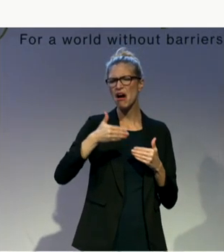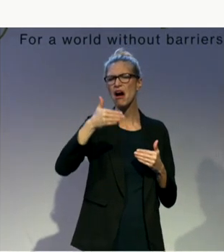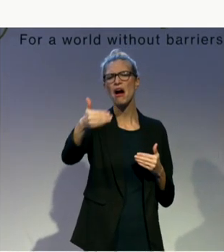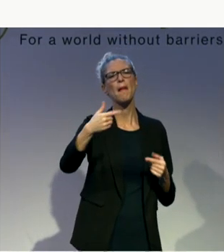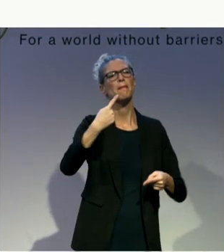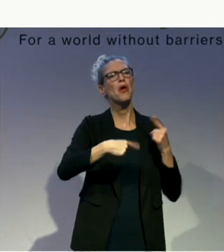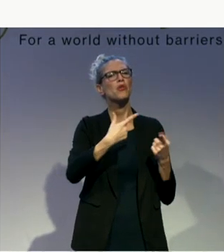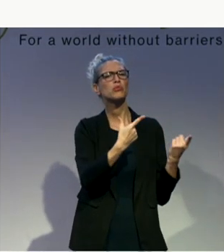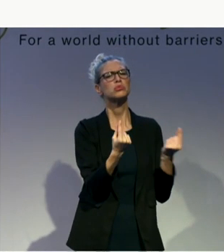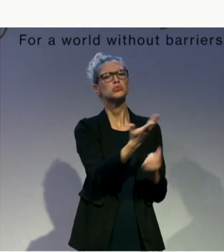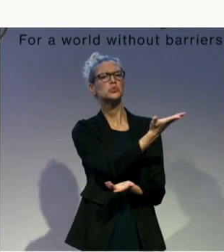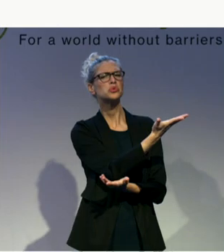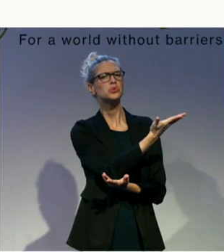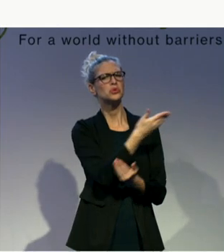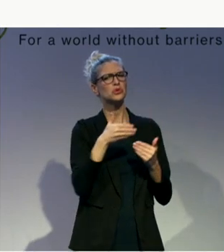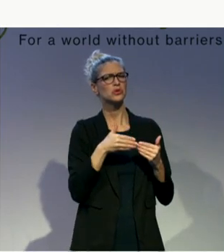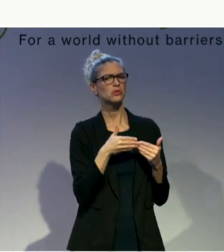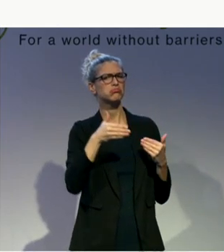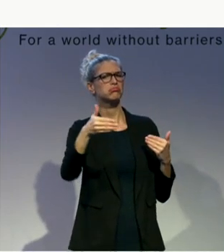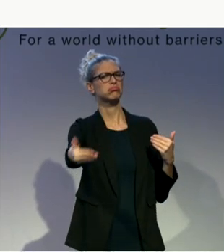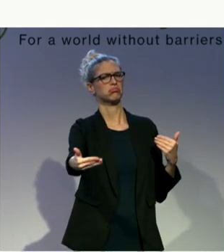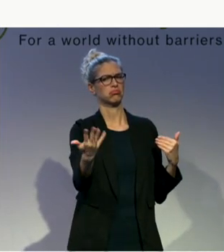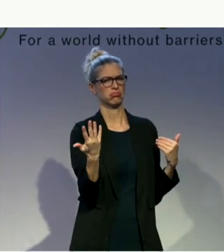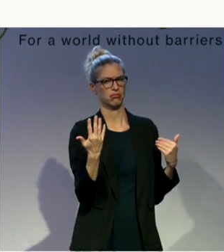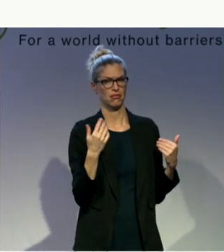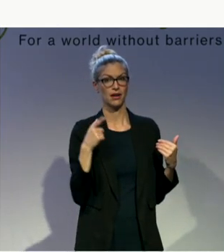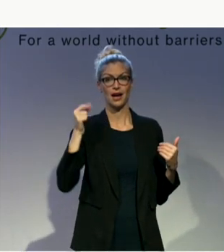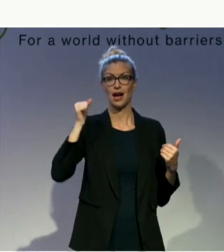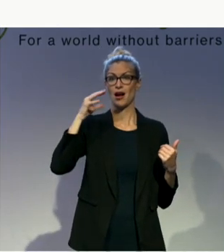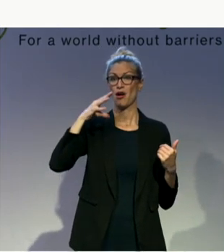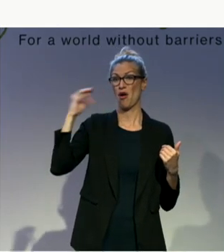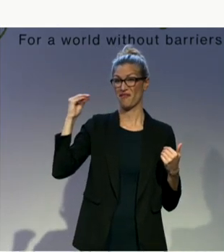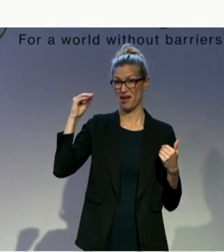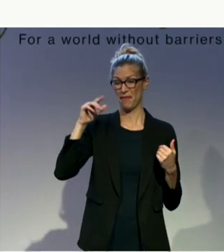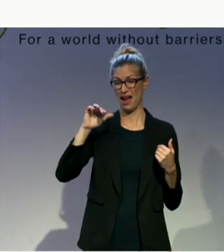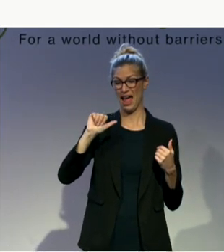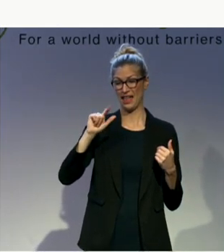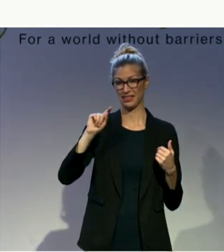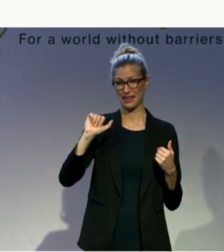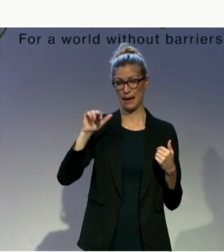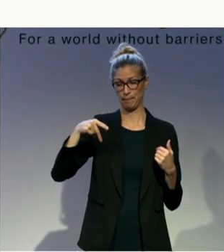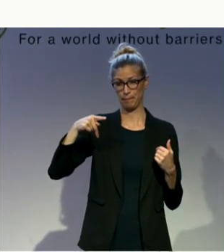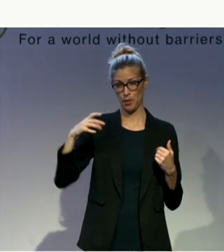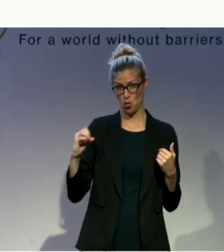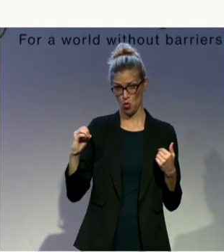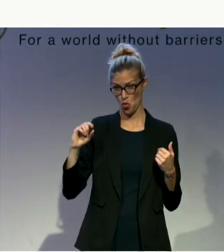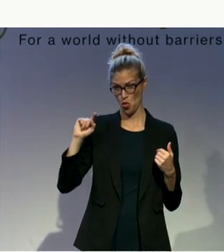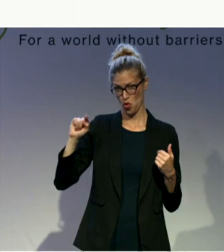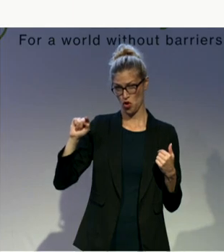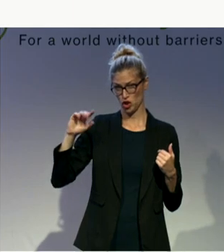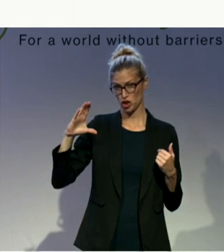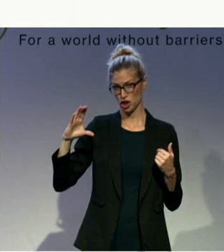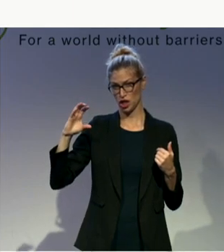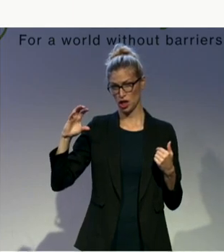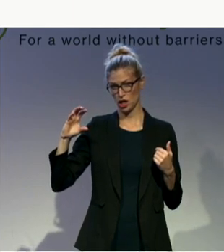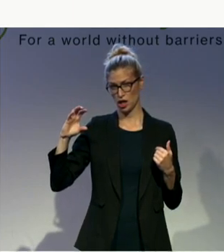daily information easy to read so that I can become an informed